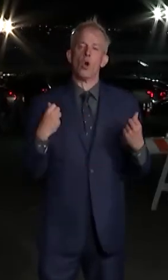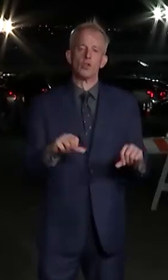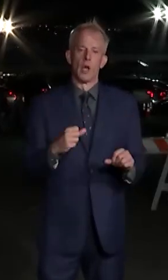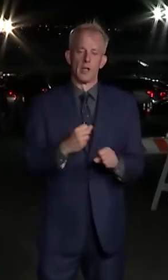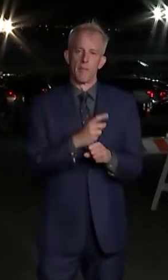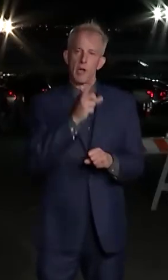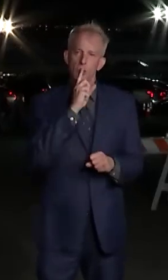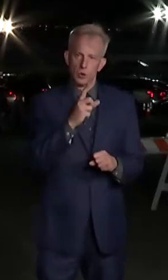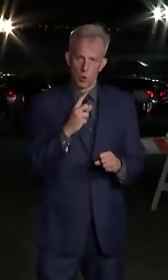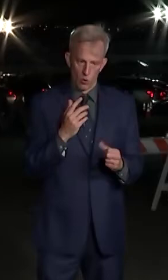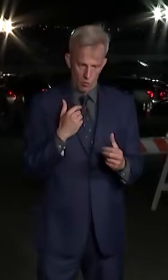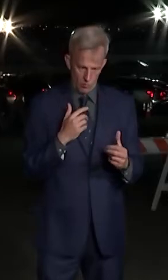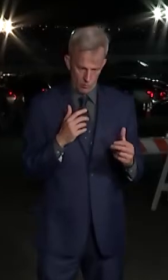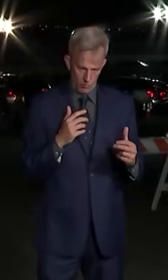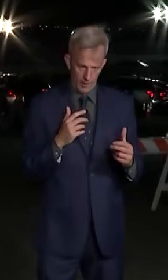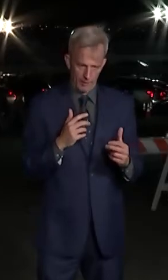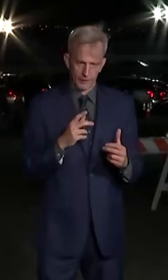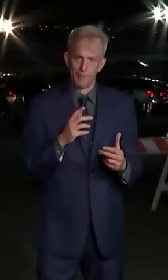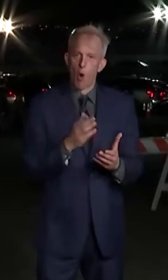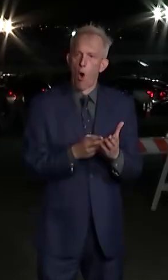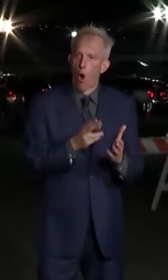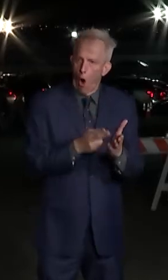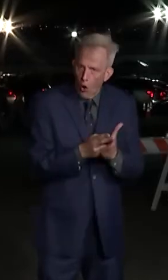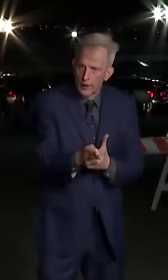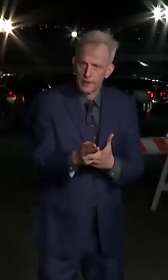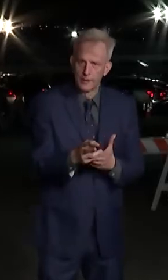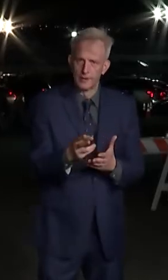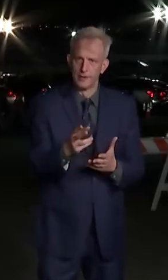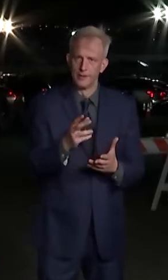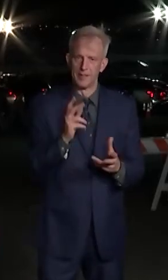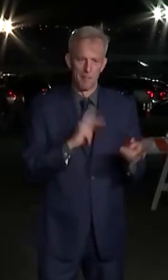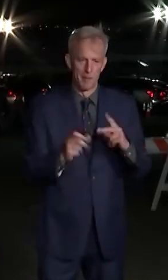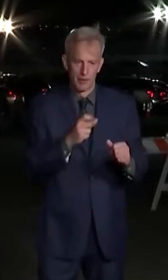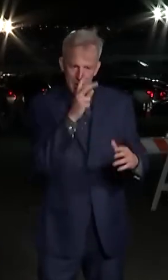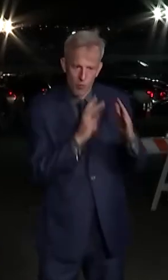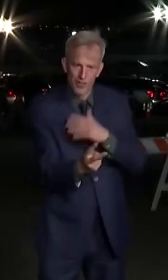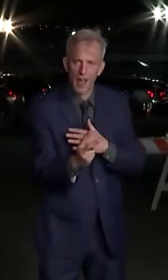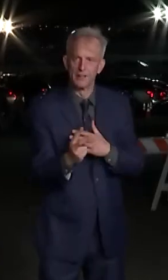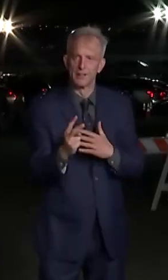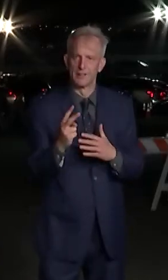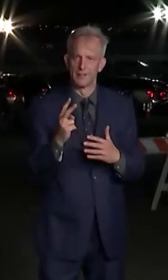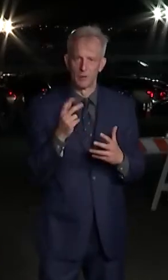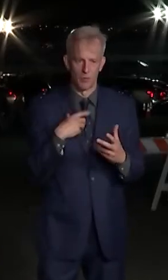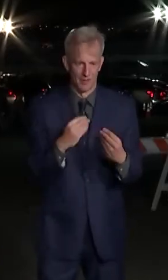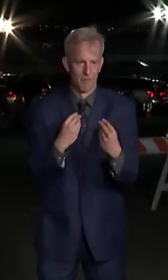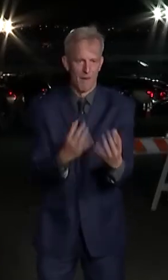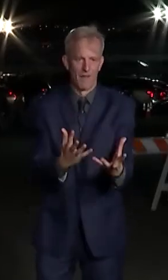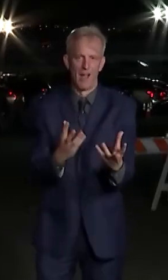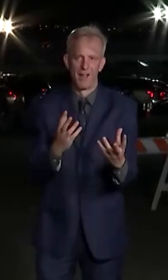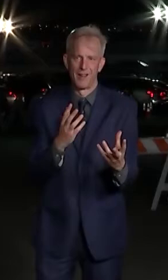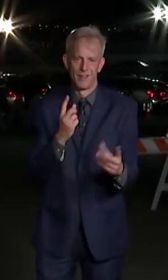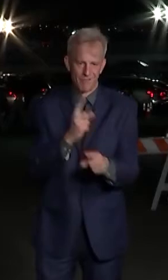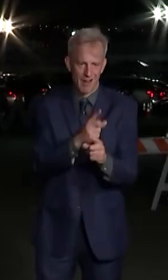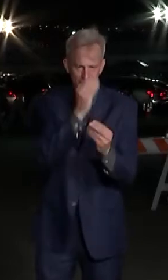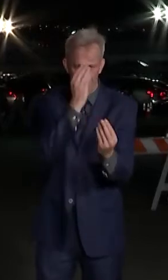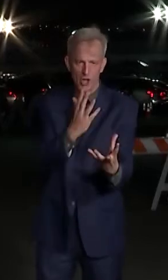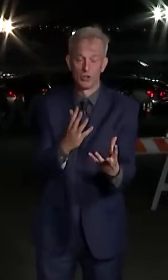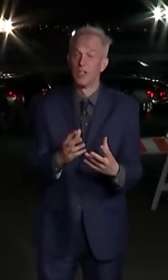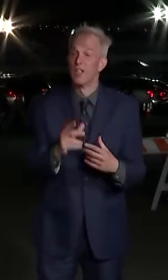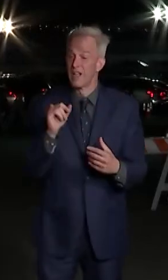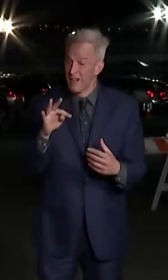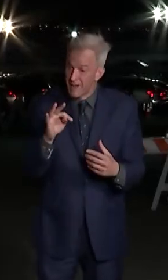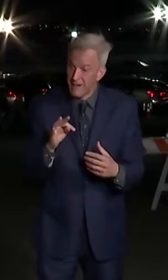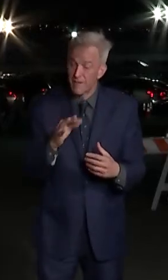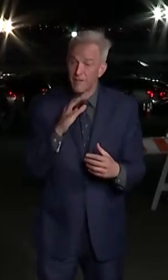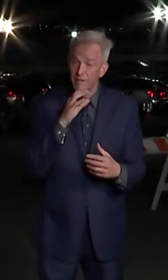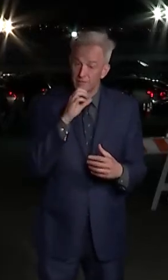it, and some honesty so that people know. And I hope that we can bring equity to it. I hope that we'll have tools to say, yes, if you're anywhere and over 65,